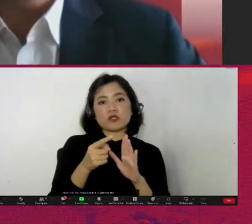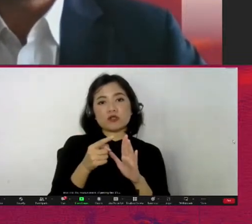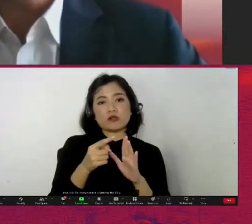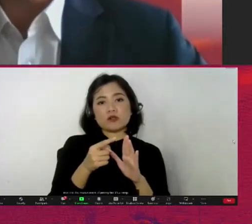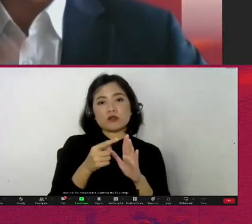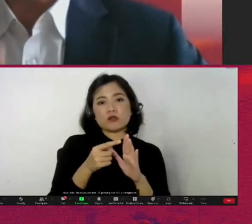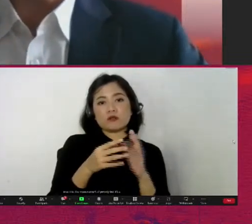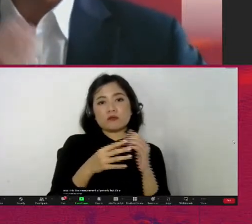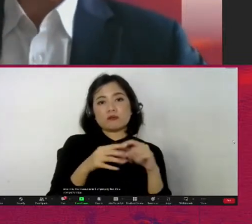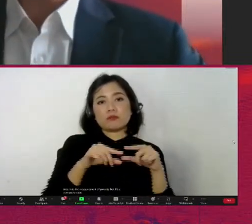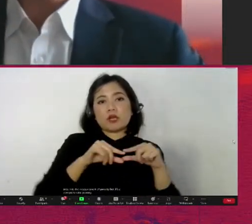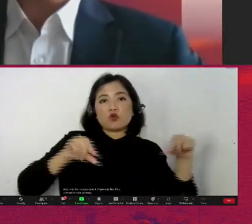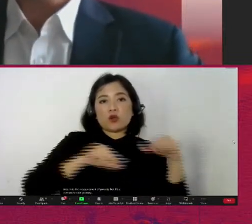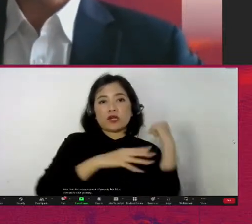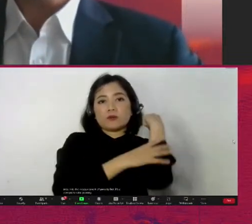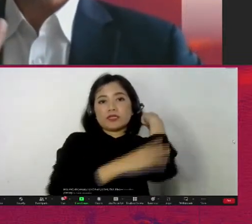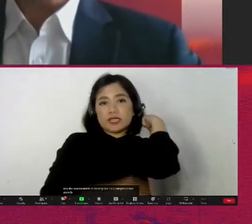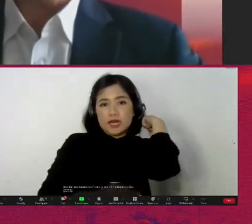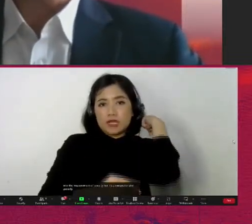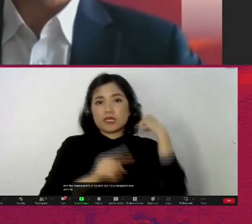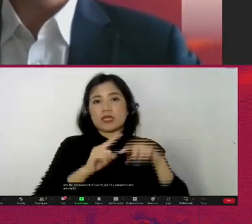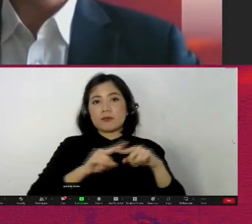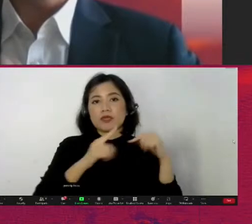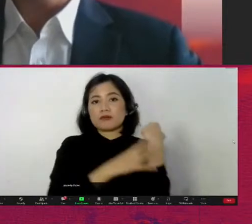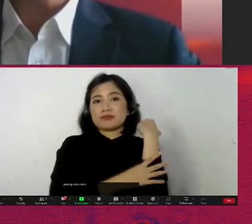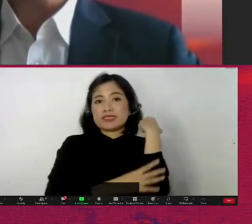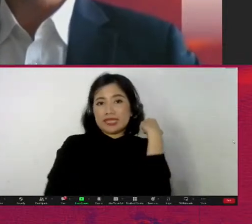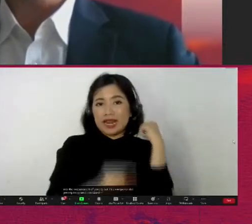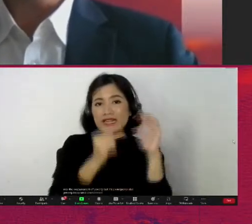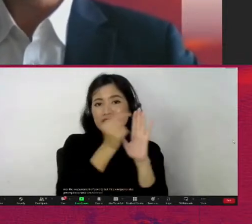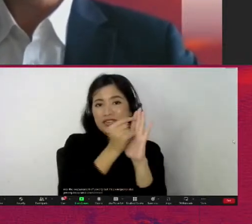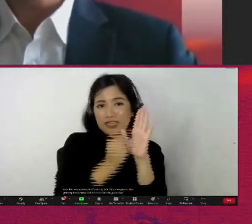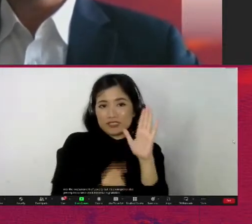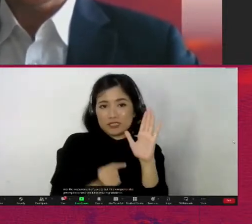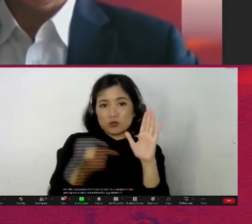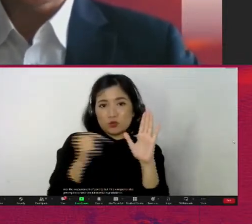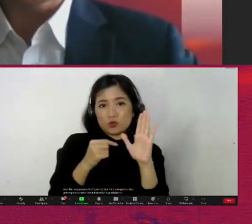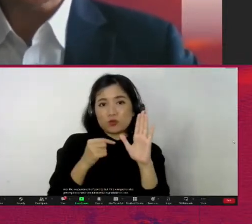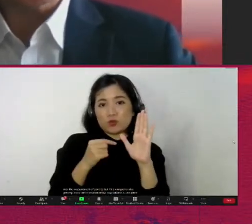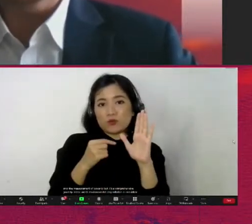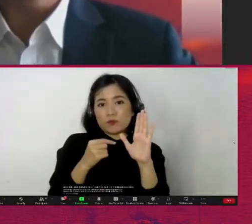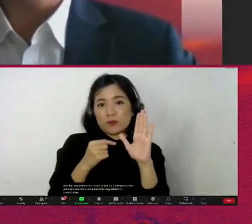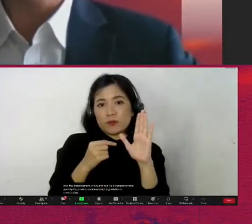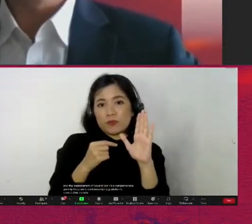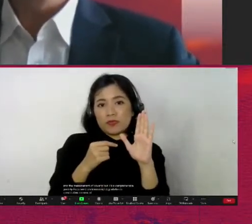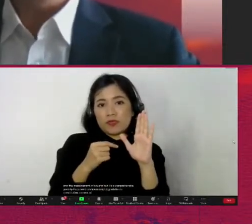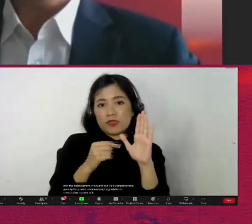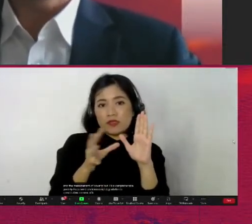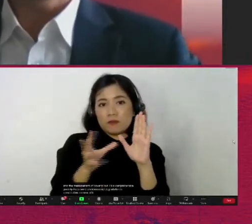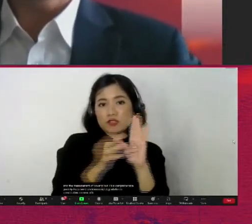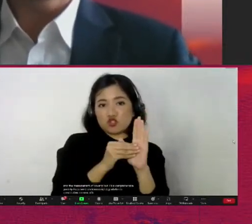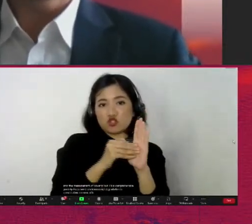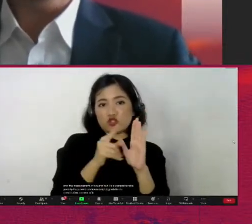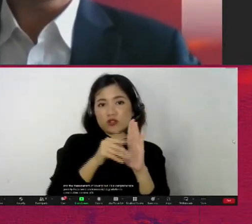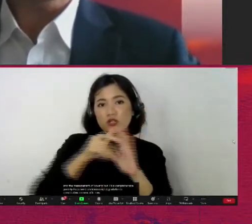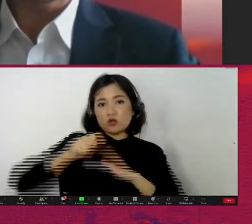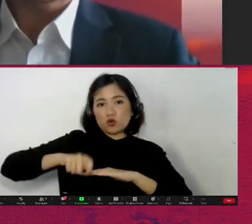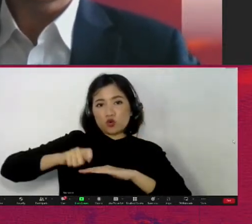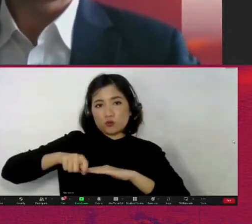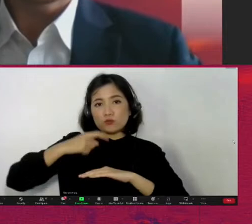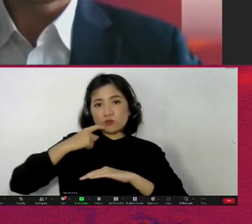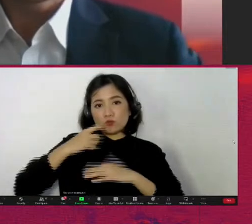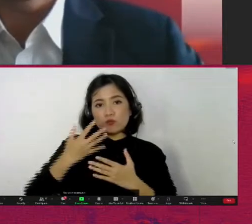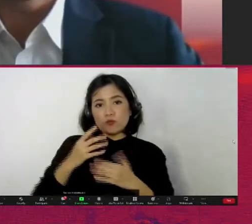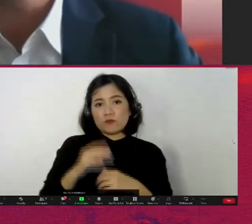as a comprehensive poverty index where environmental degradation is a constitutional element of it. No